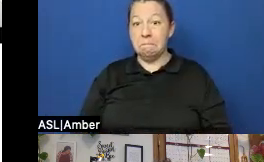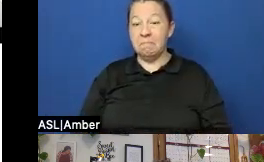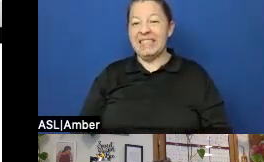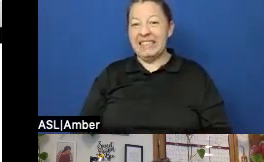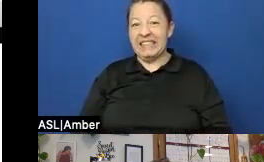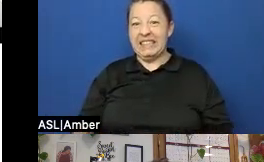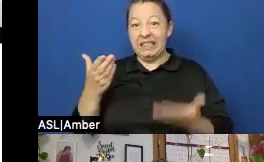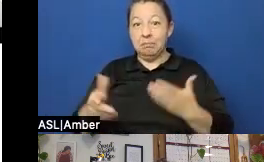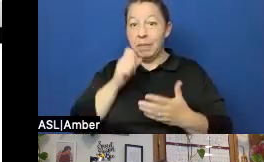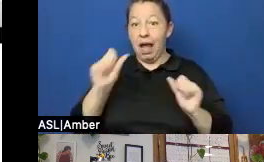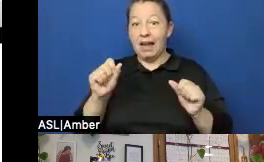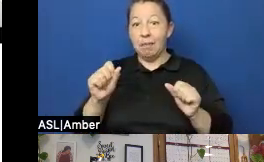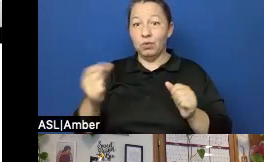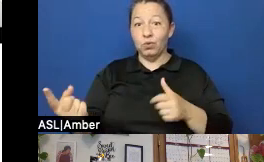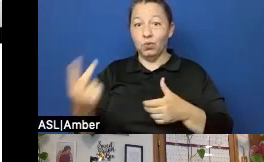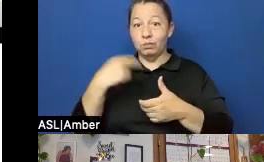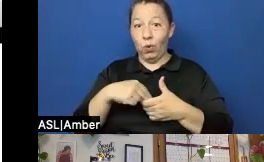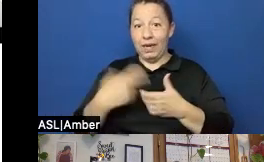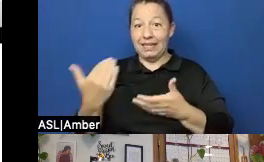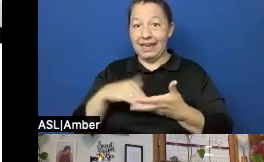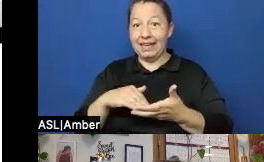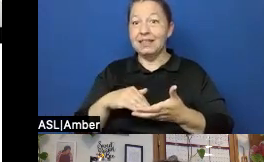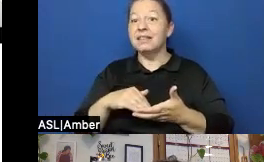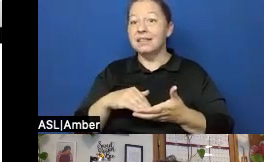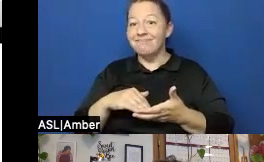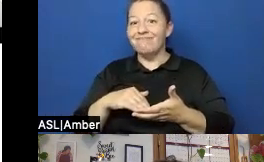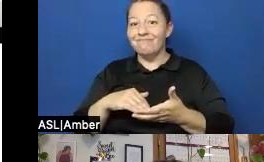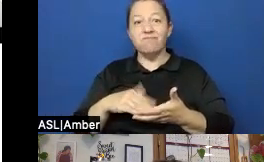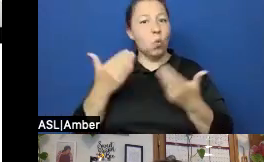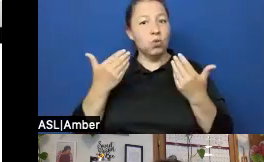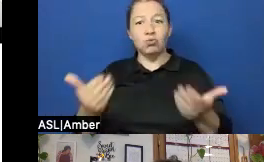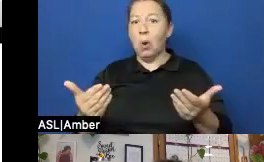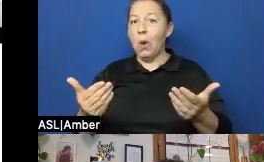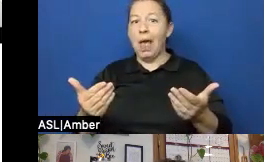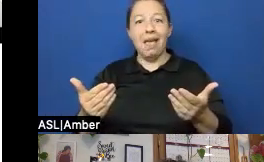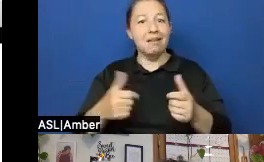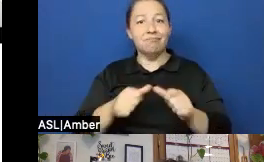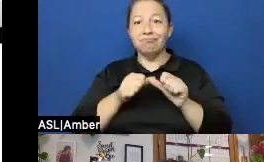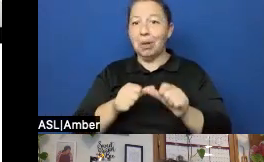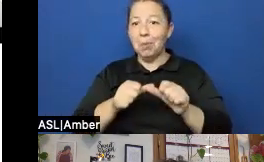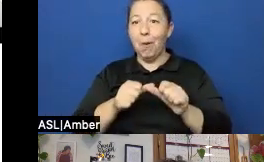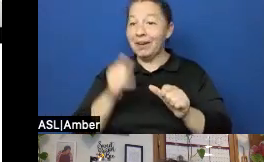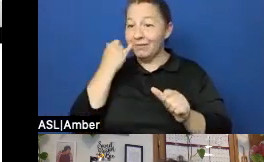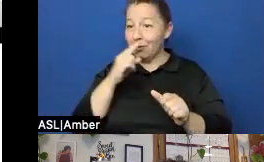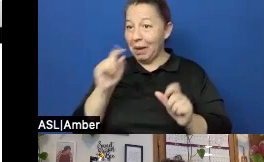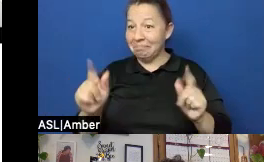not be able to make it back. So we'll just go forward if that's okay.